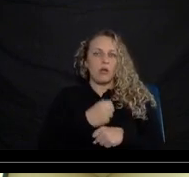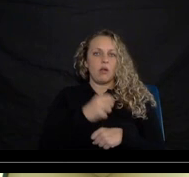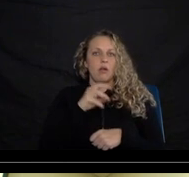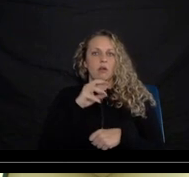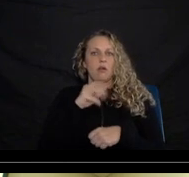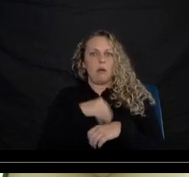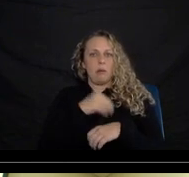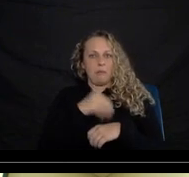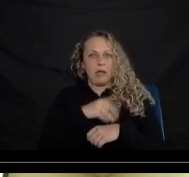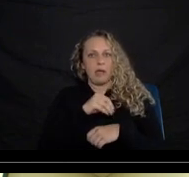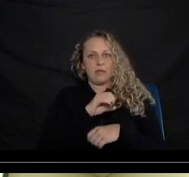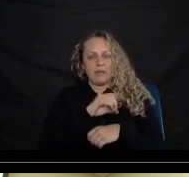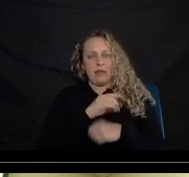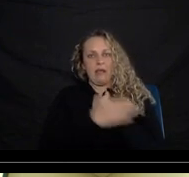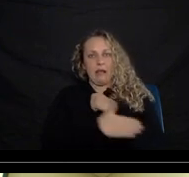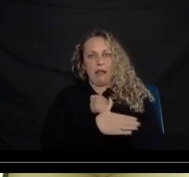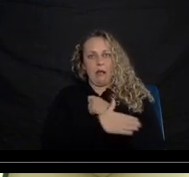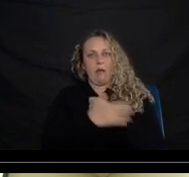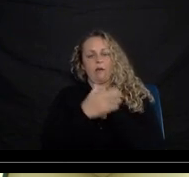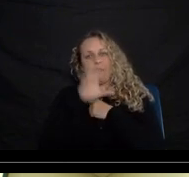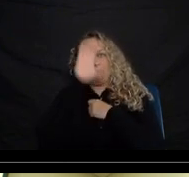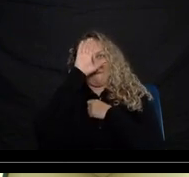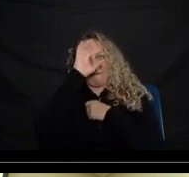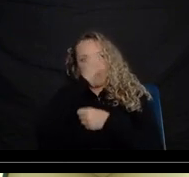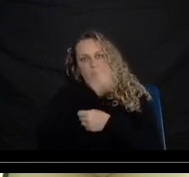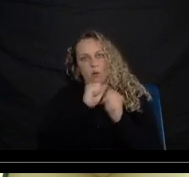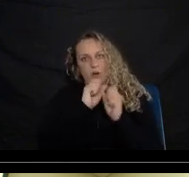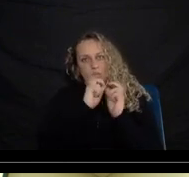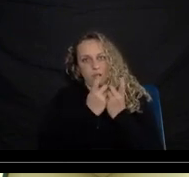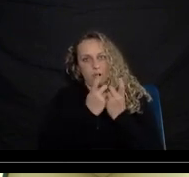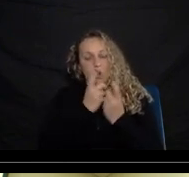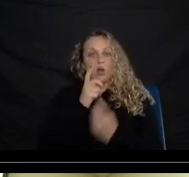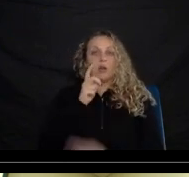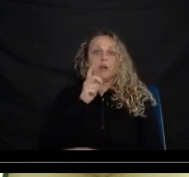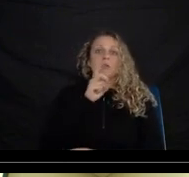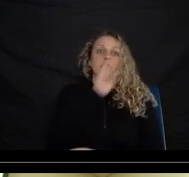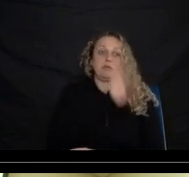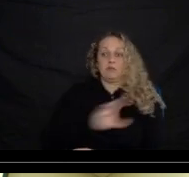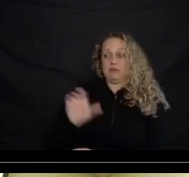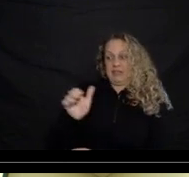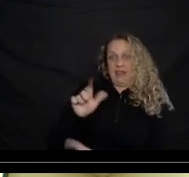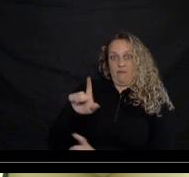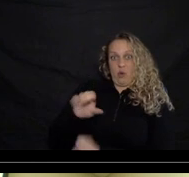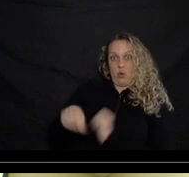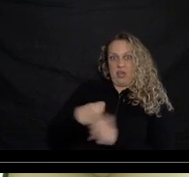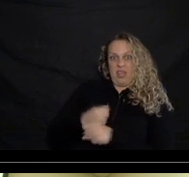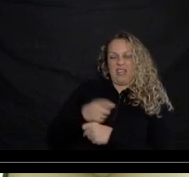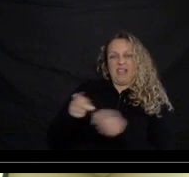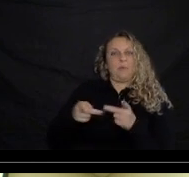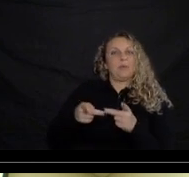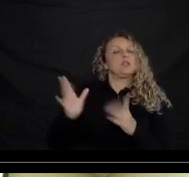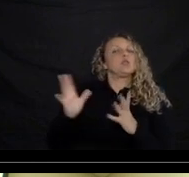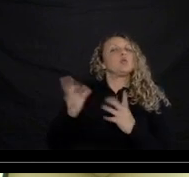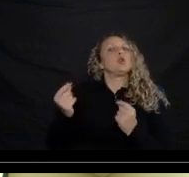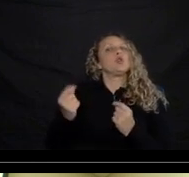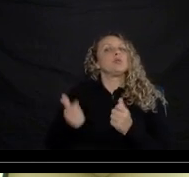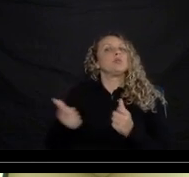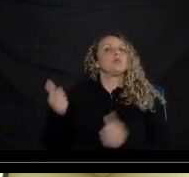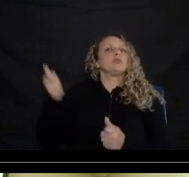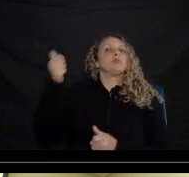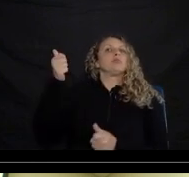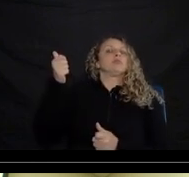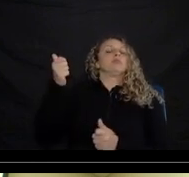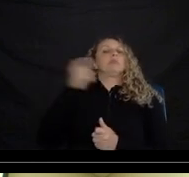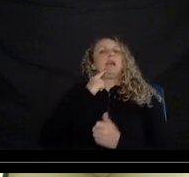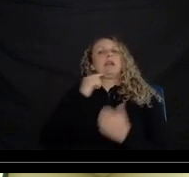County Fire Rescue Department, 10 of those 27 years in positions of higher and